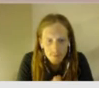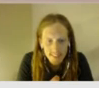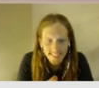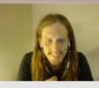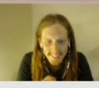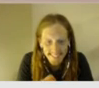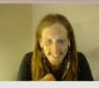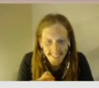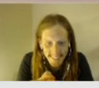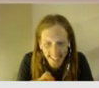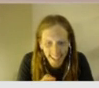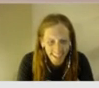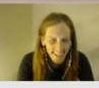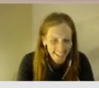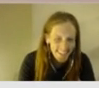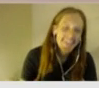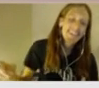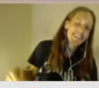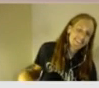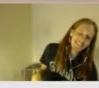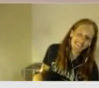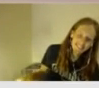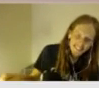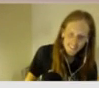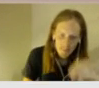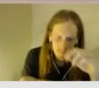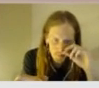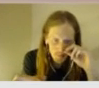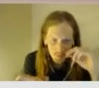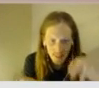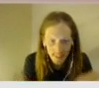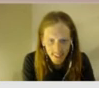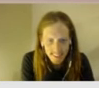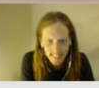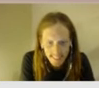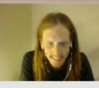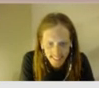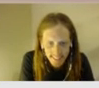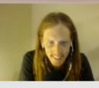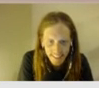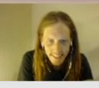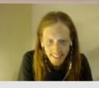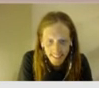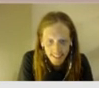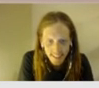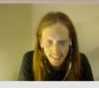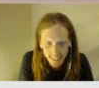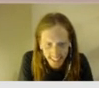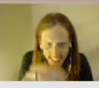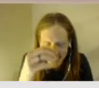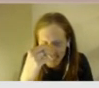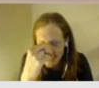the laundromat. I don't know what it's about. It's owned by a Vietnamese couple. The majority of their clientele are either